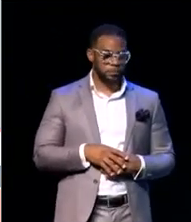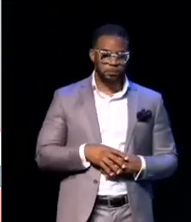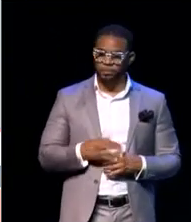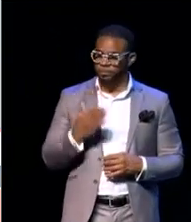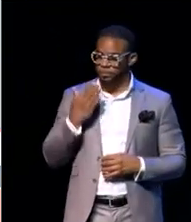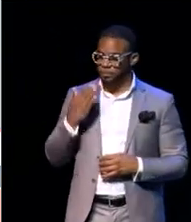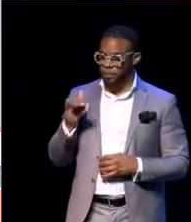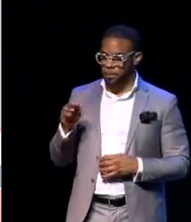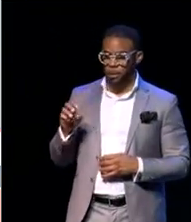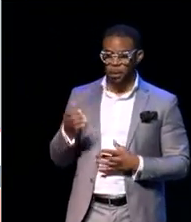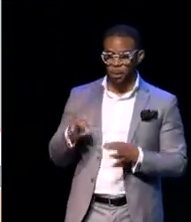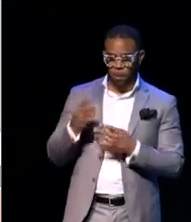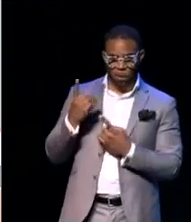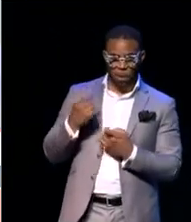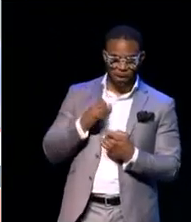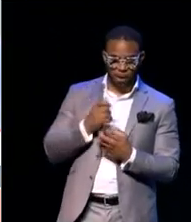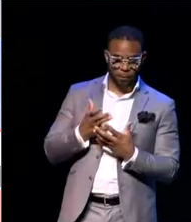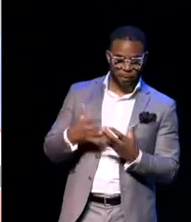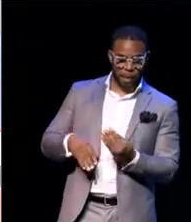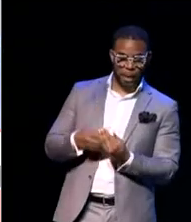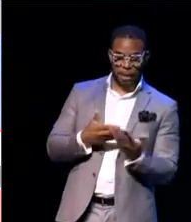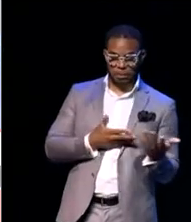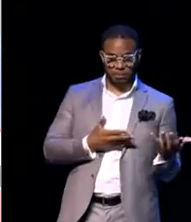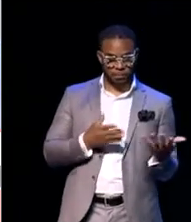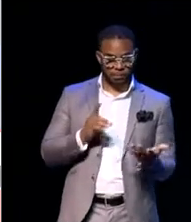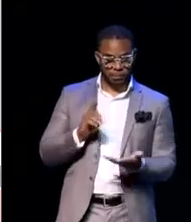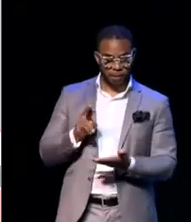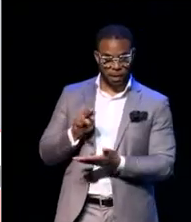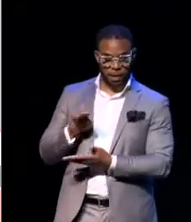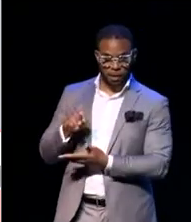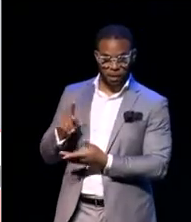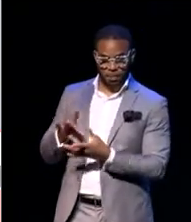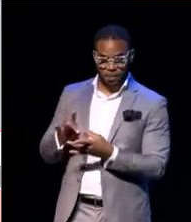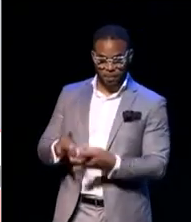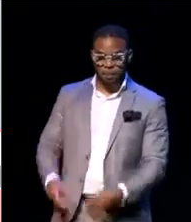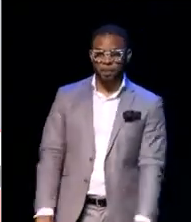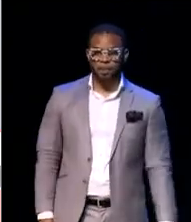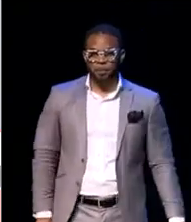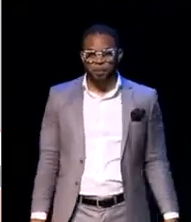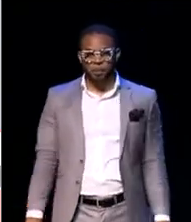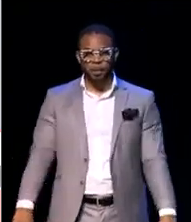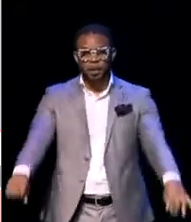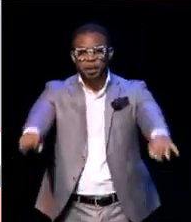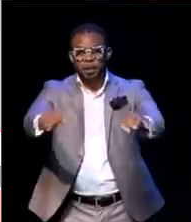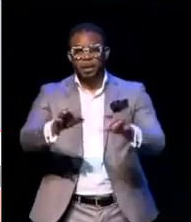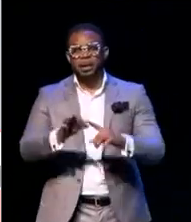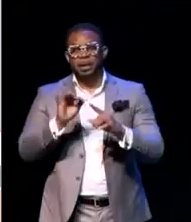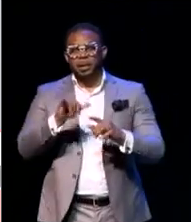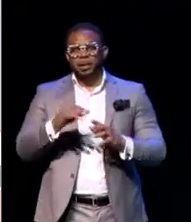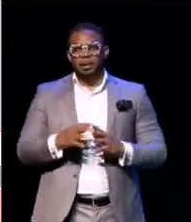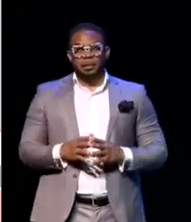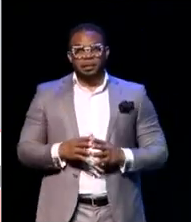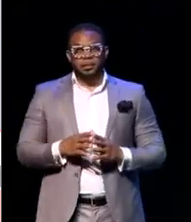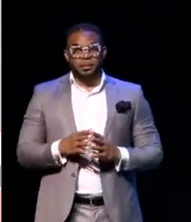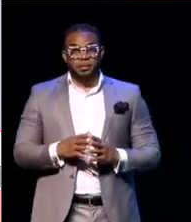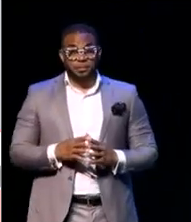An important question, and I don't have too much to add on what Dr. Nesbitt said, except that